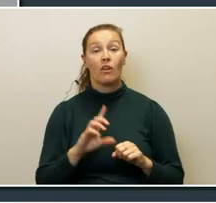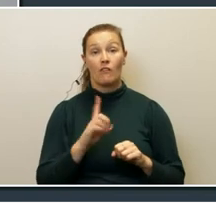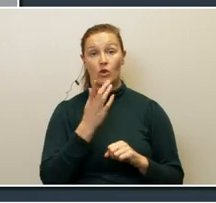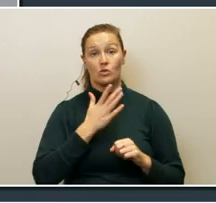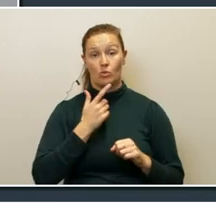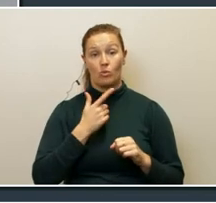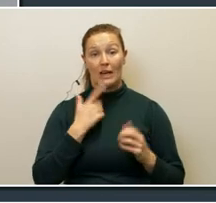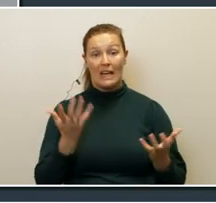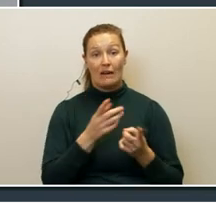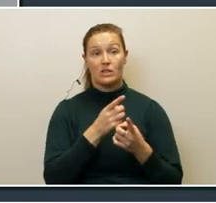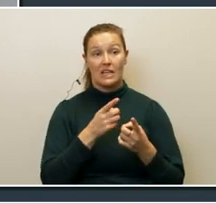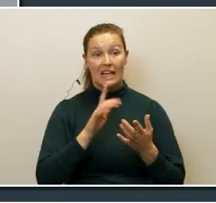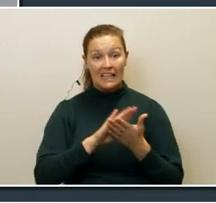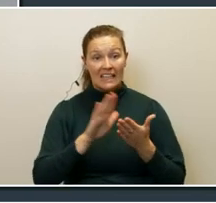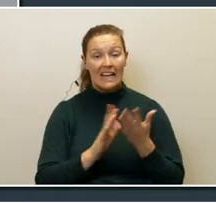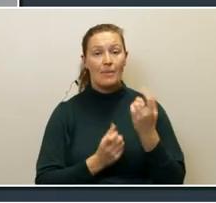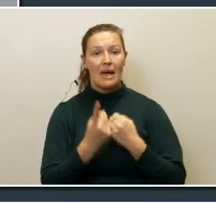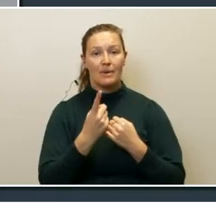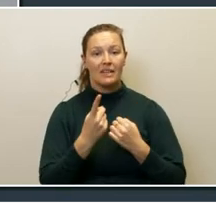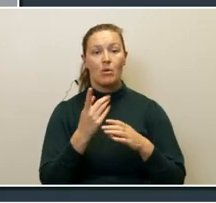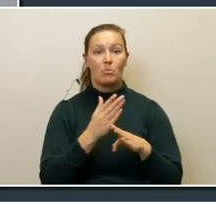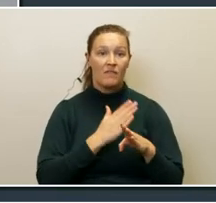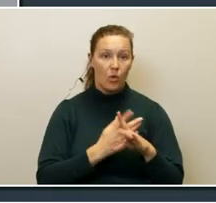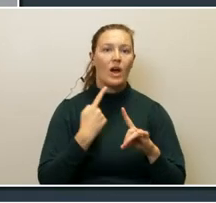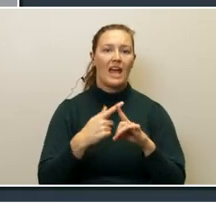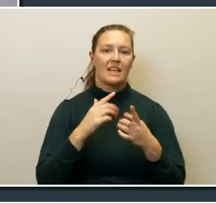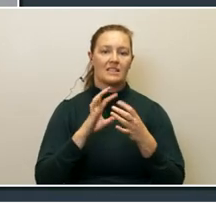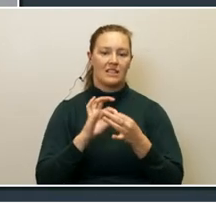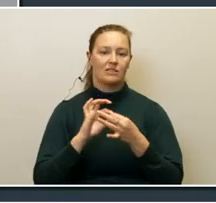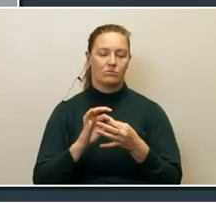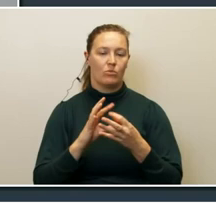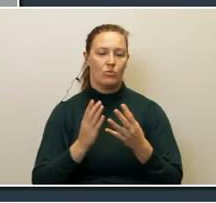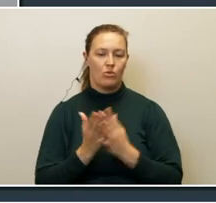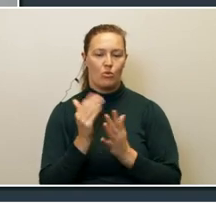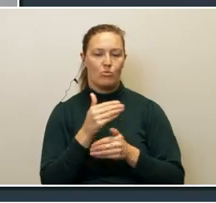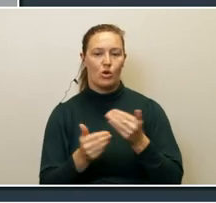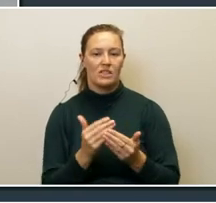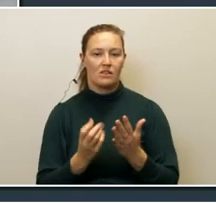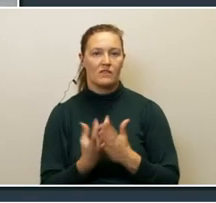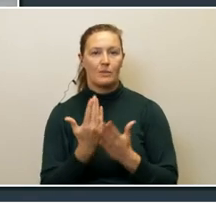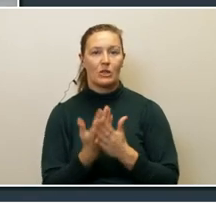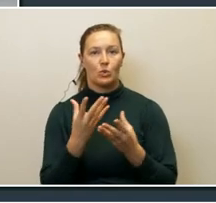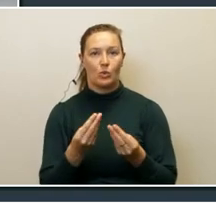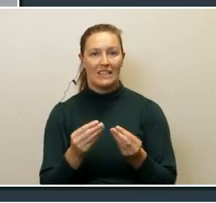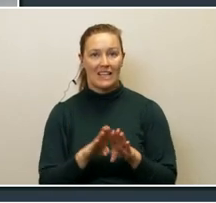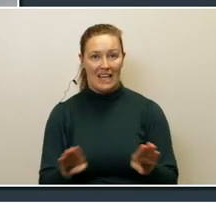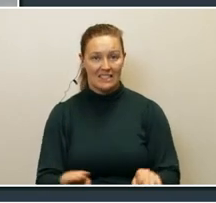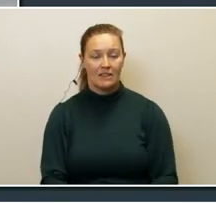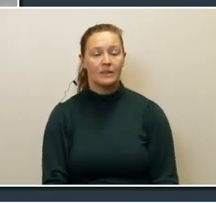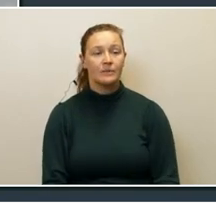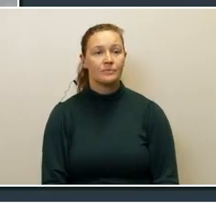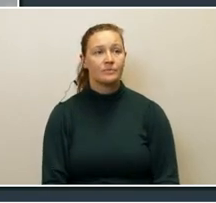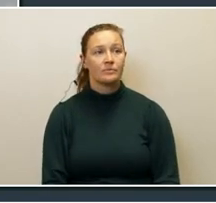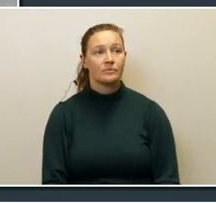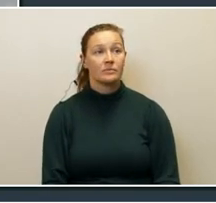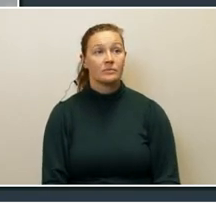that cleanup happens before and in conjunction with any development of a new wetland. Our main